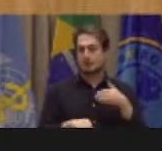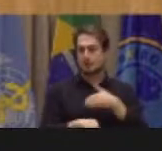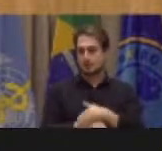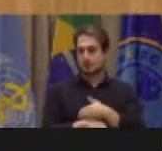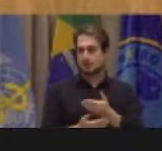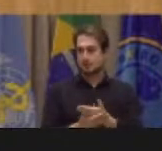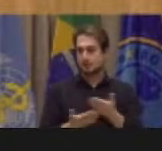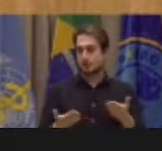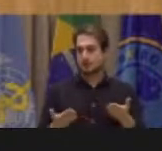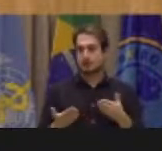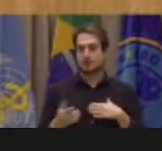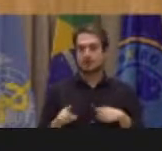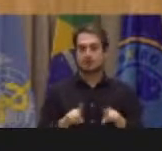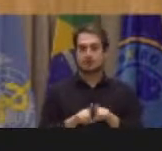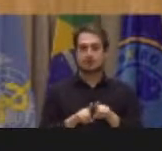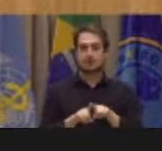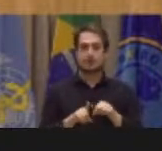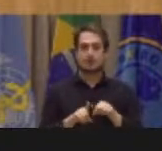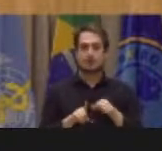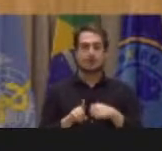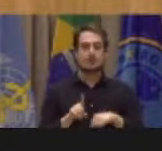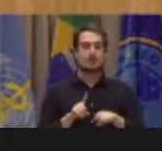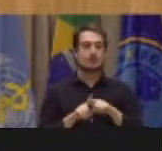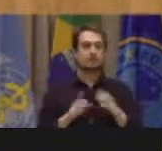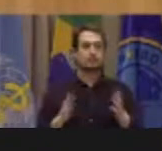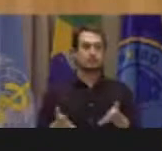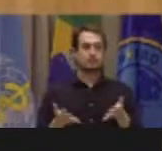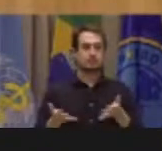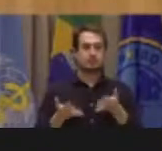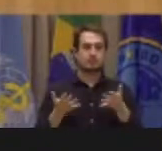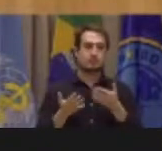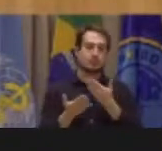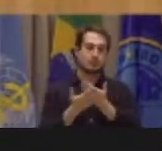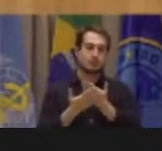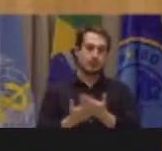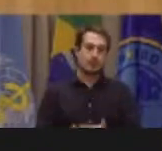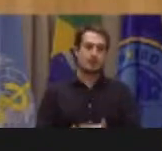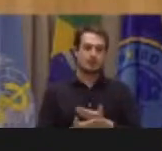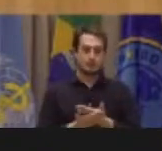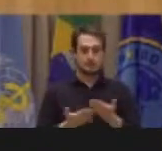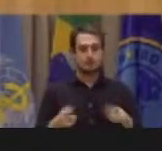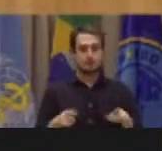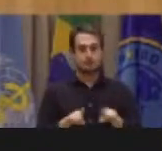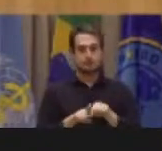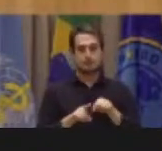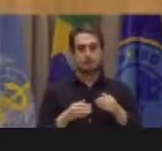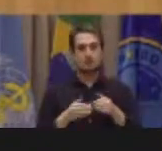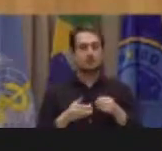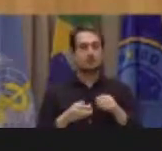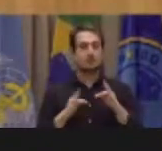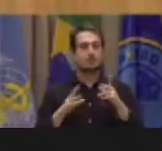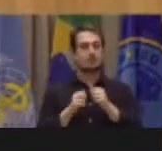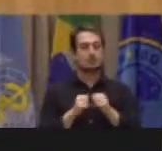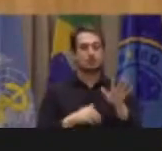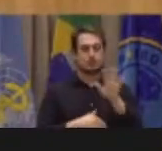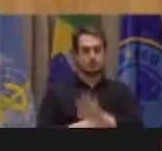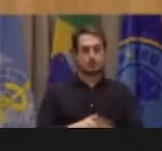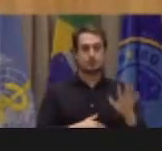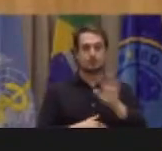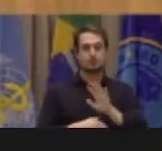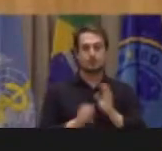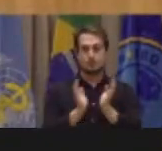wonderful participation and for the process, for the study that was so rich. The whole network